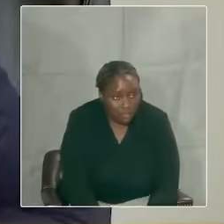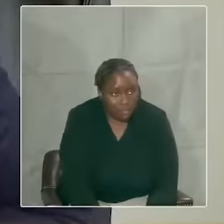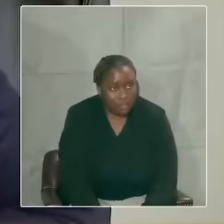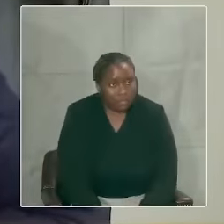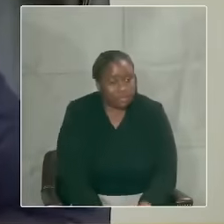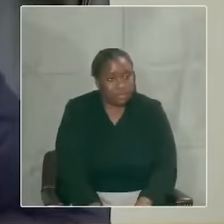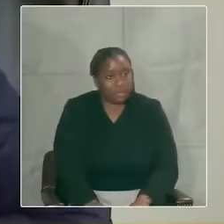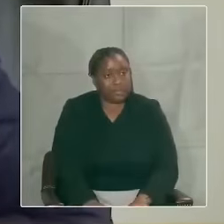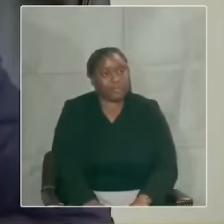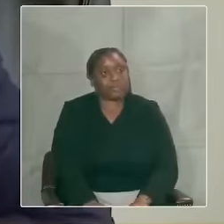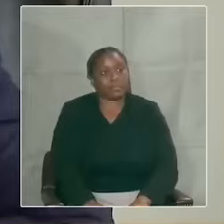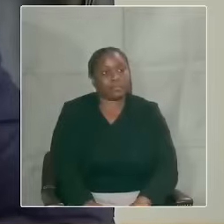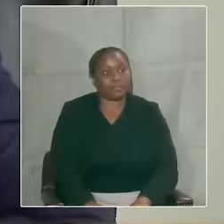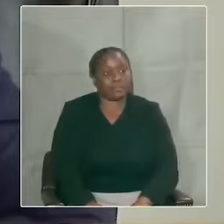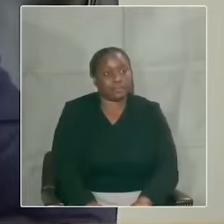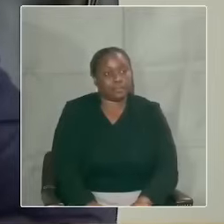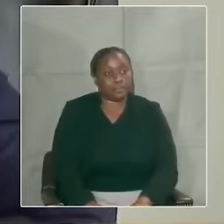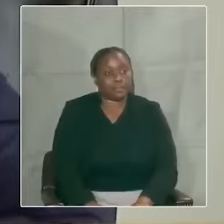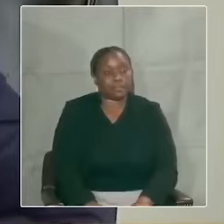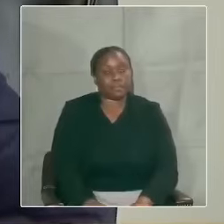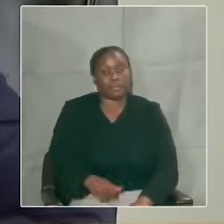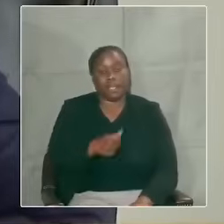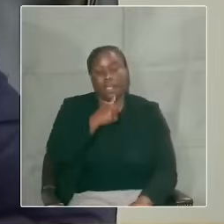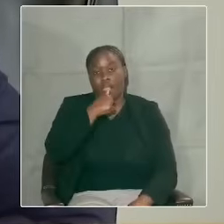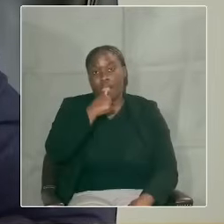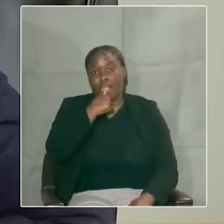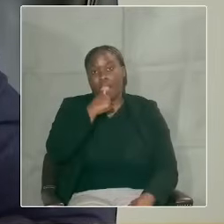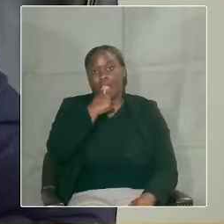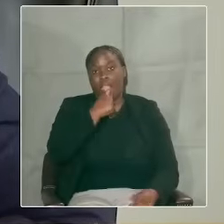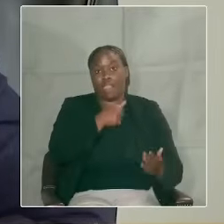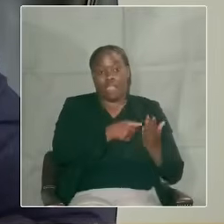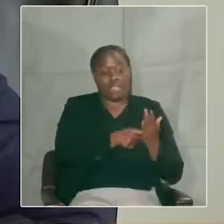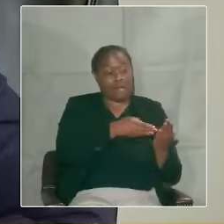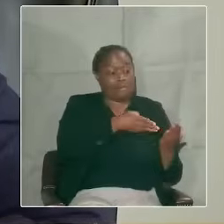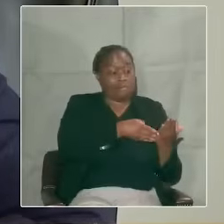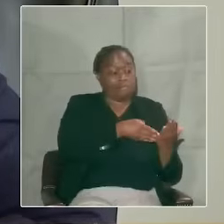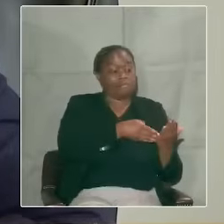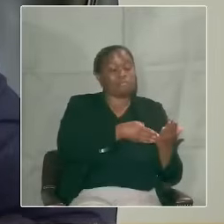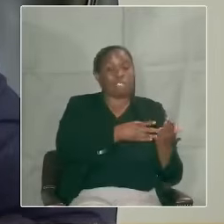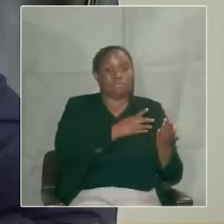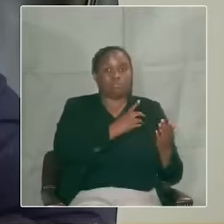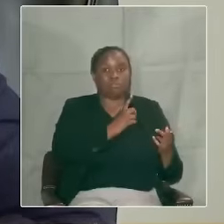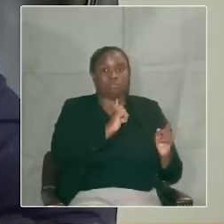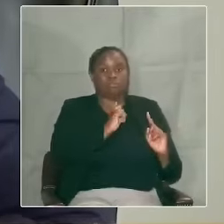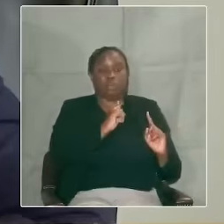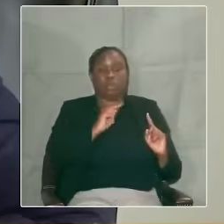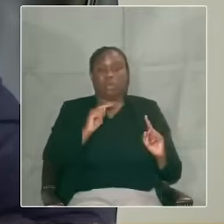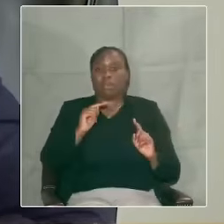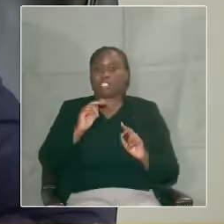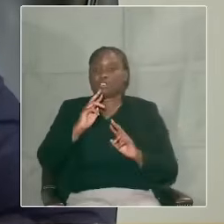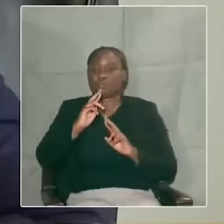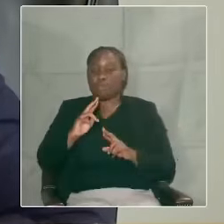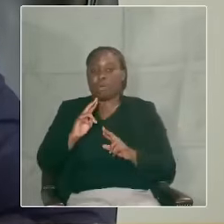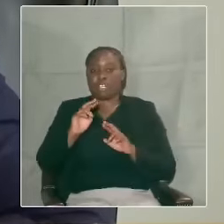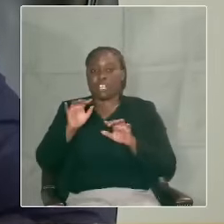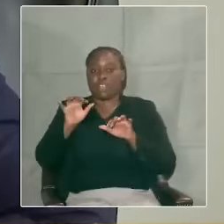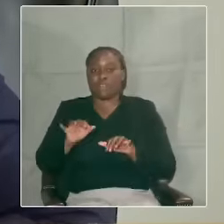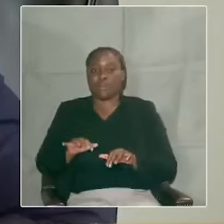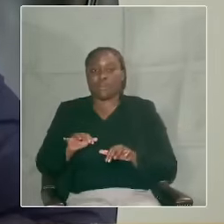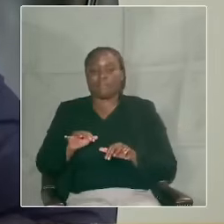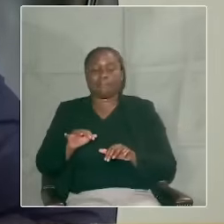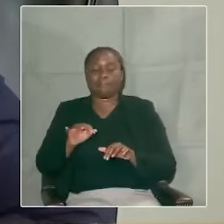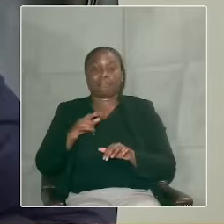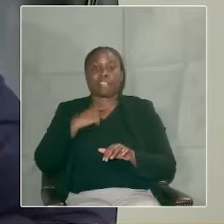Since the letter required a report to be prepared by, progress report be prepared by 20th